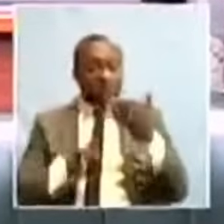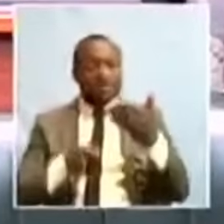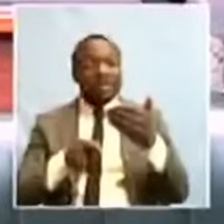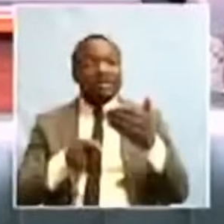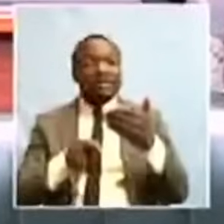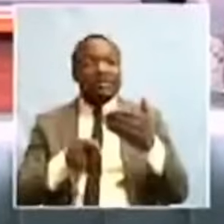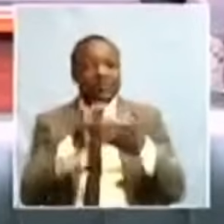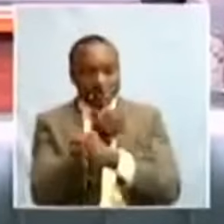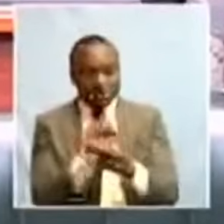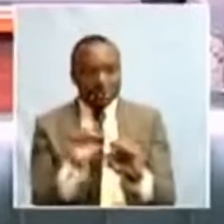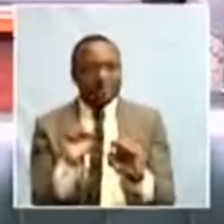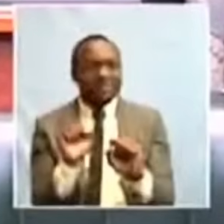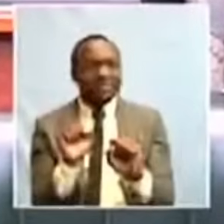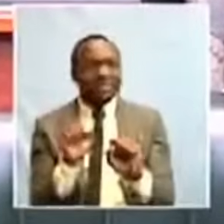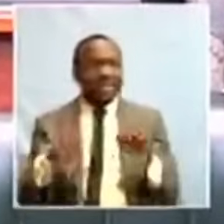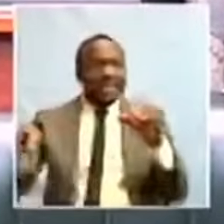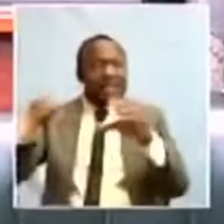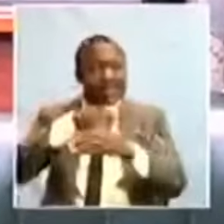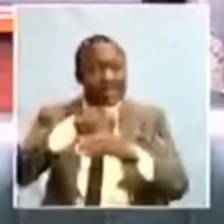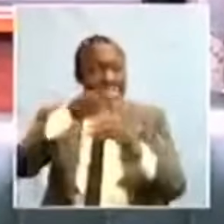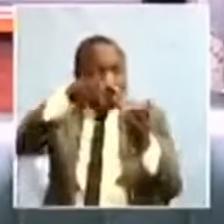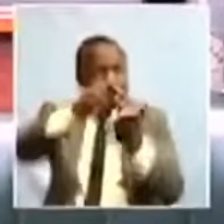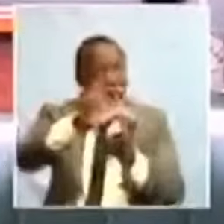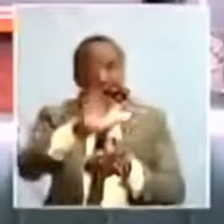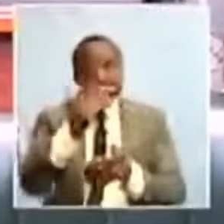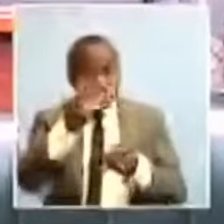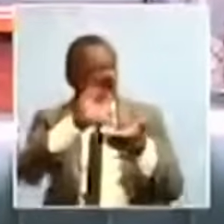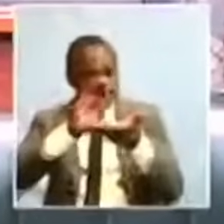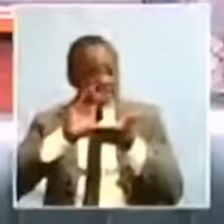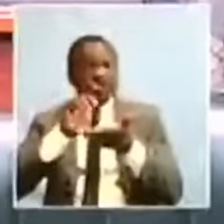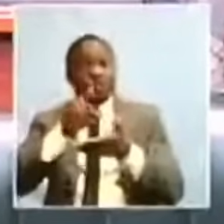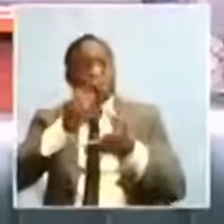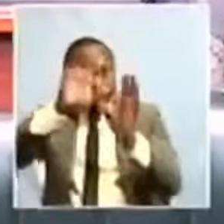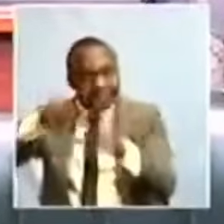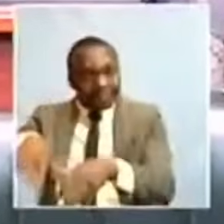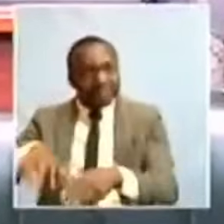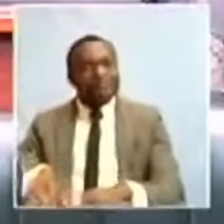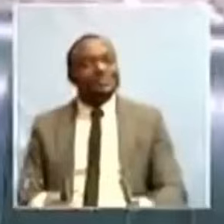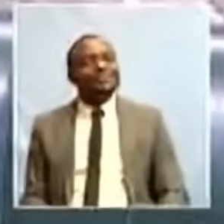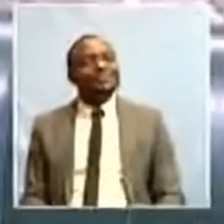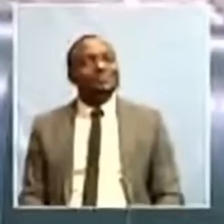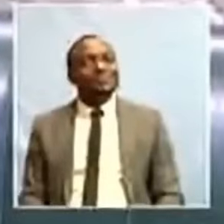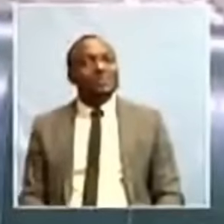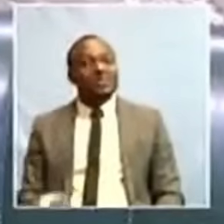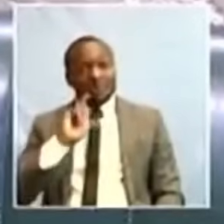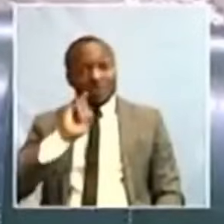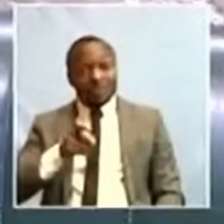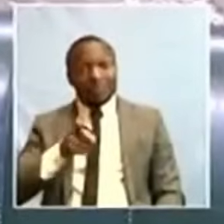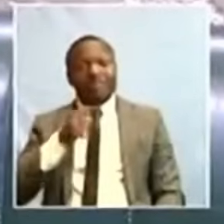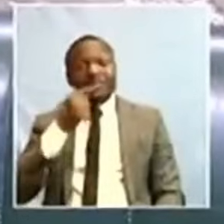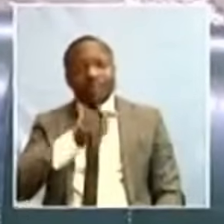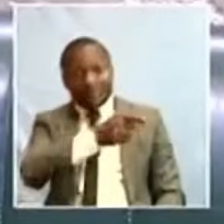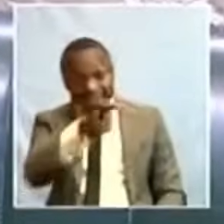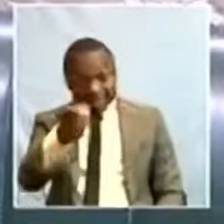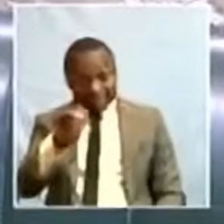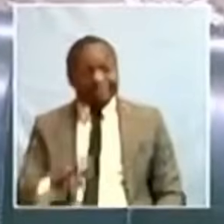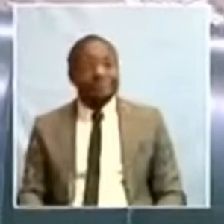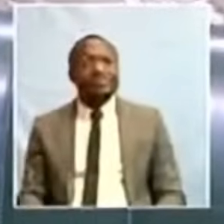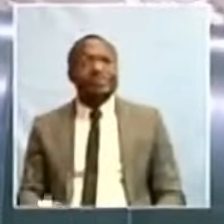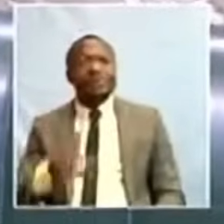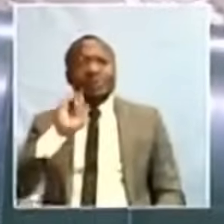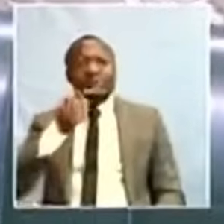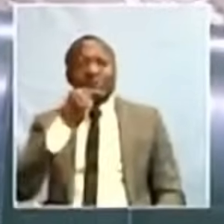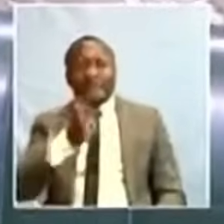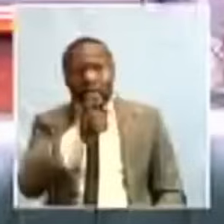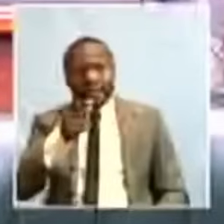are resolving, including paying back the debt that you left. You have to tell them. You have to